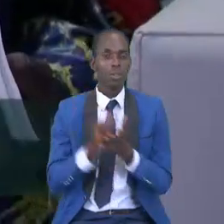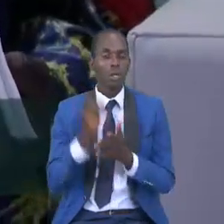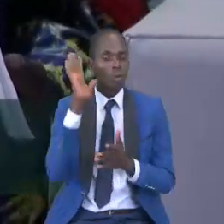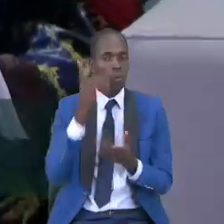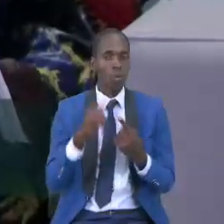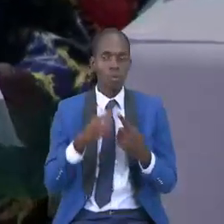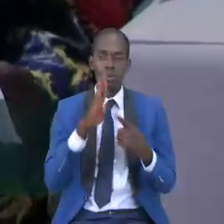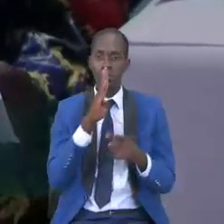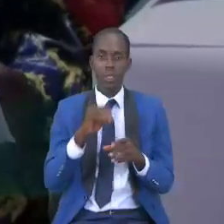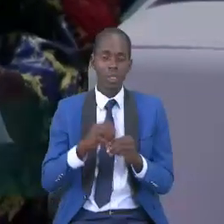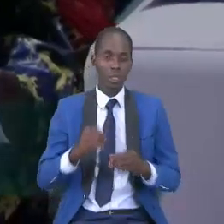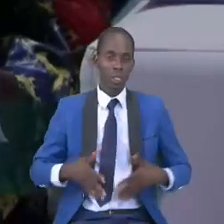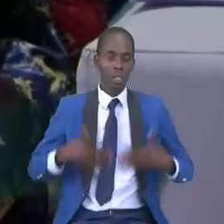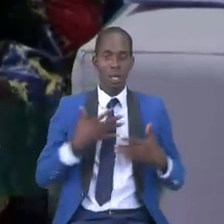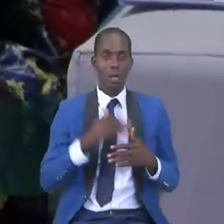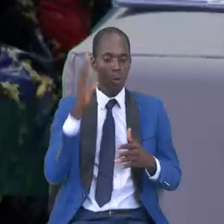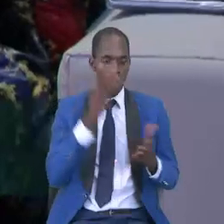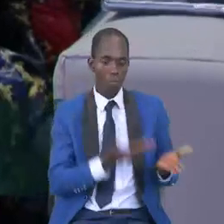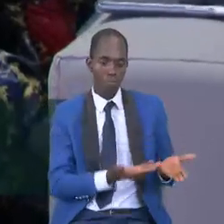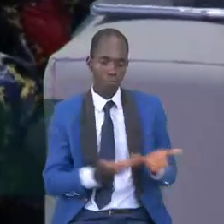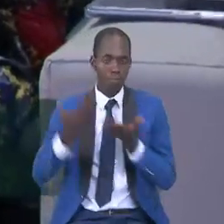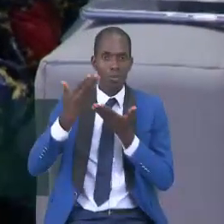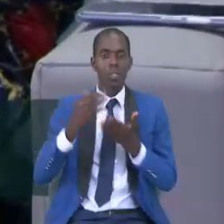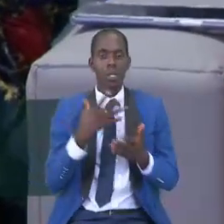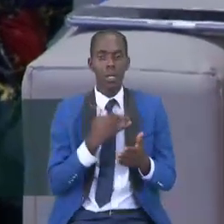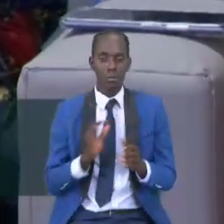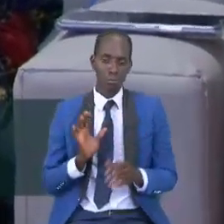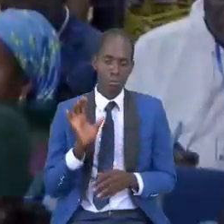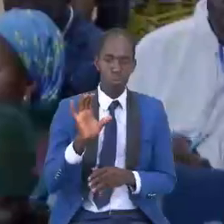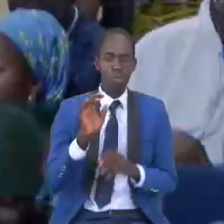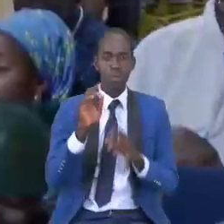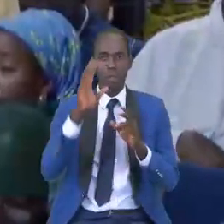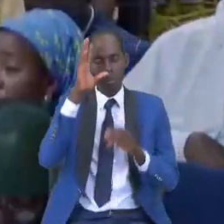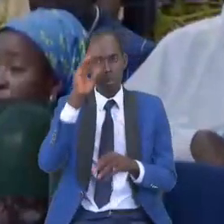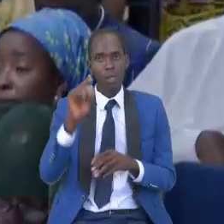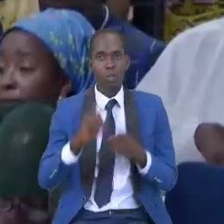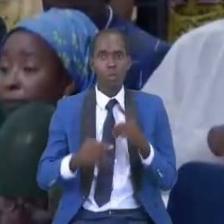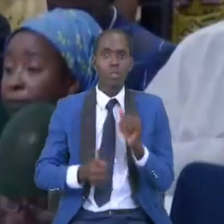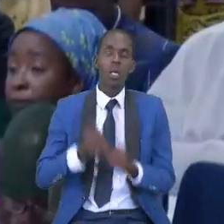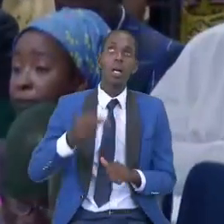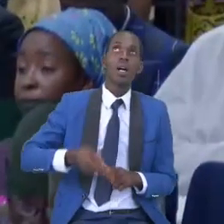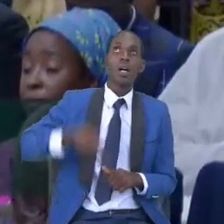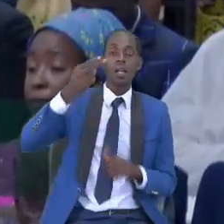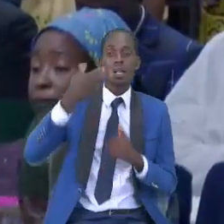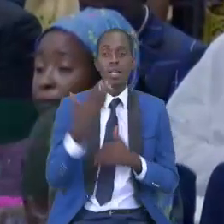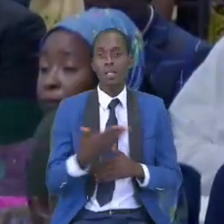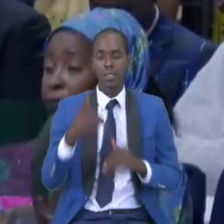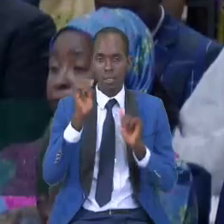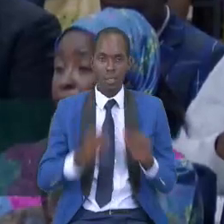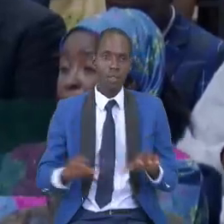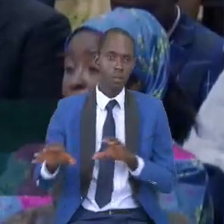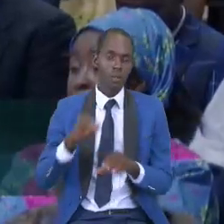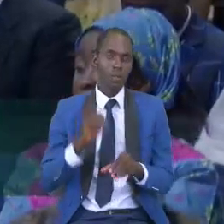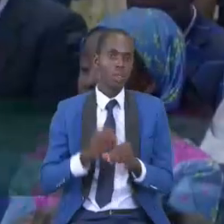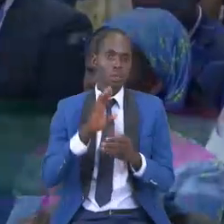will catapult him and push him to the highest thing he could do in his life.